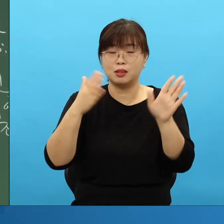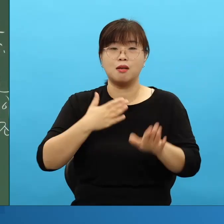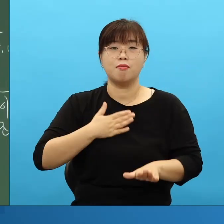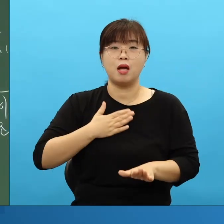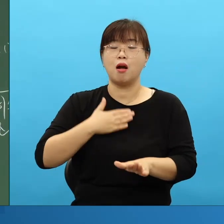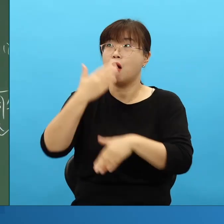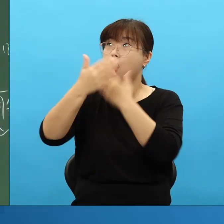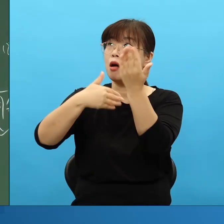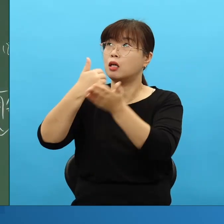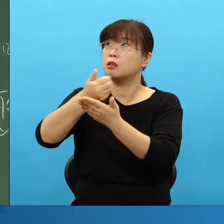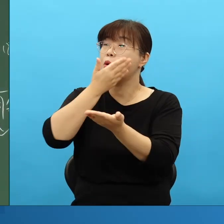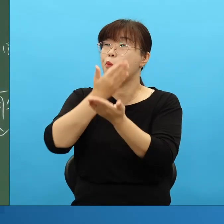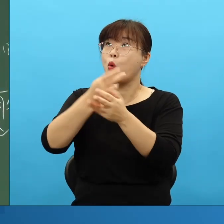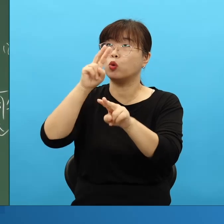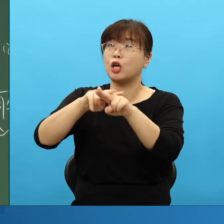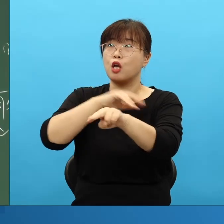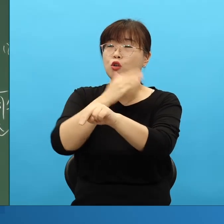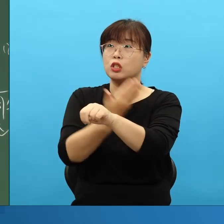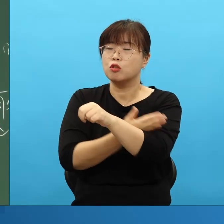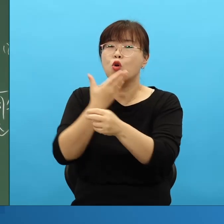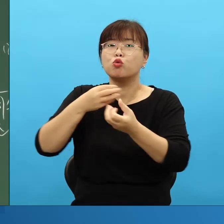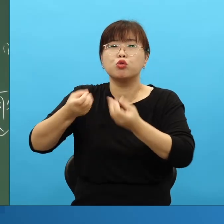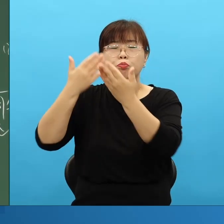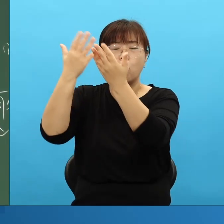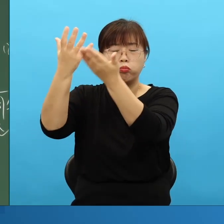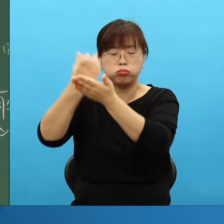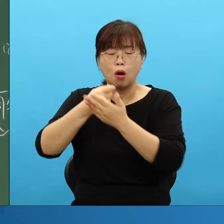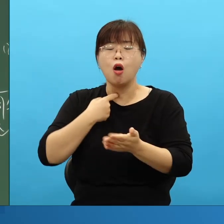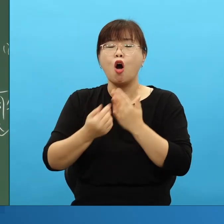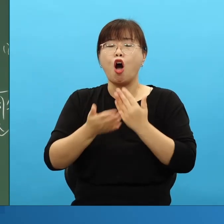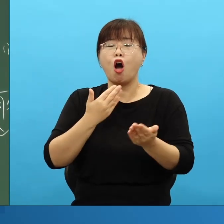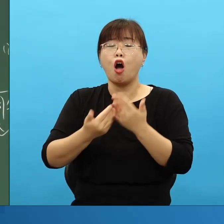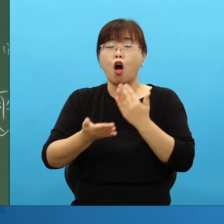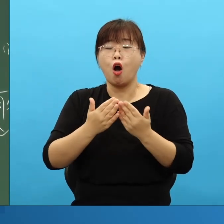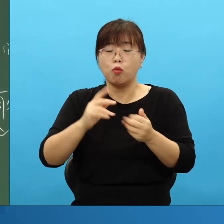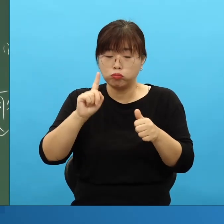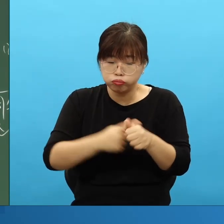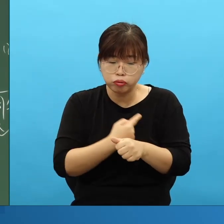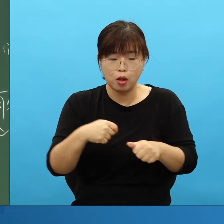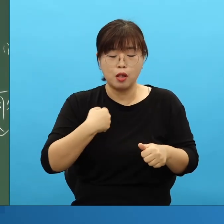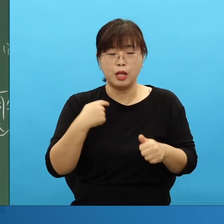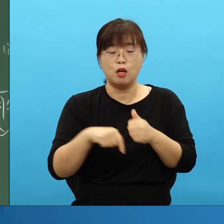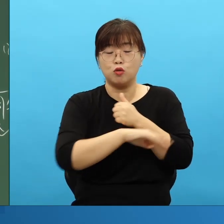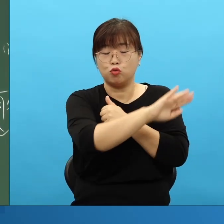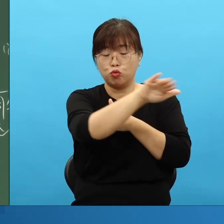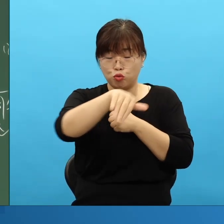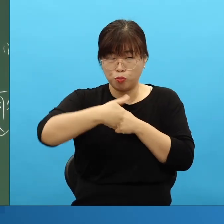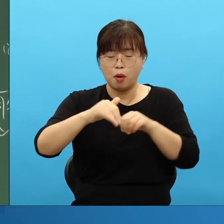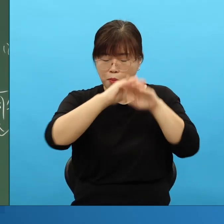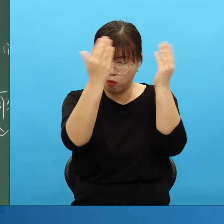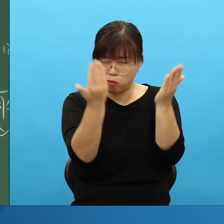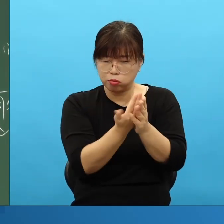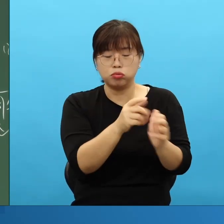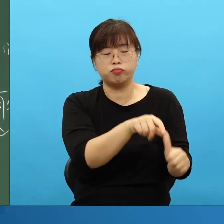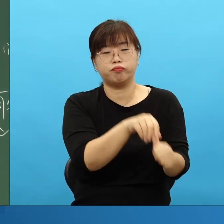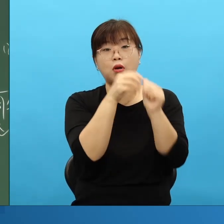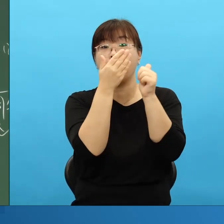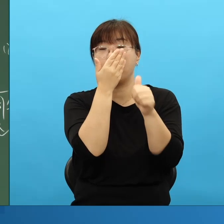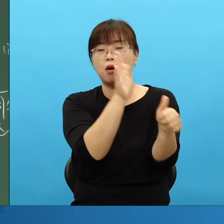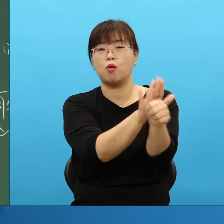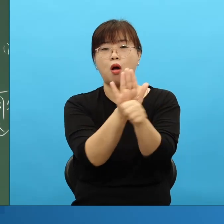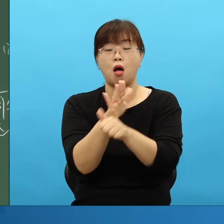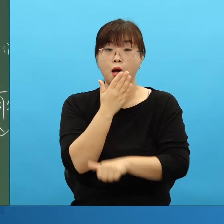enjoy this blessing of the filling of the Holy Spirit enough so that you can enjoy the power of the throne coming upon you, you can save everyone.